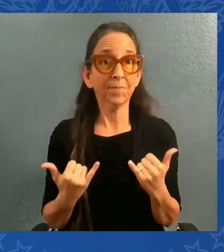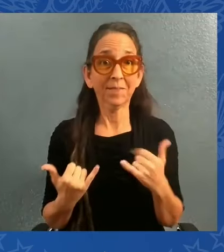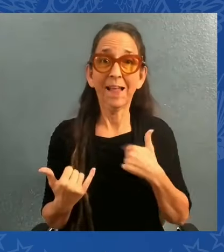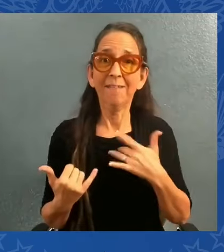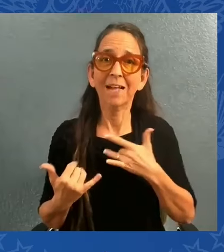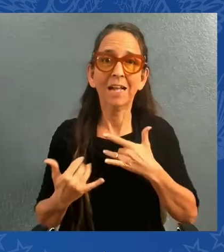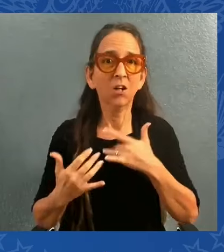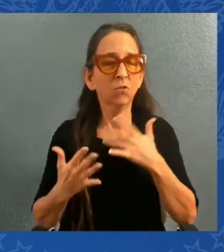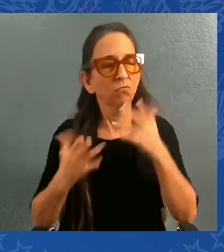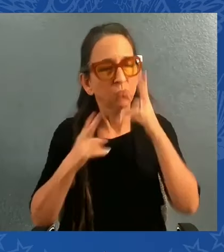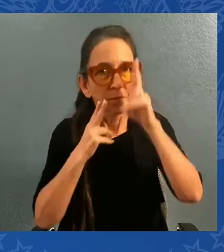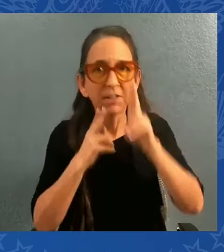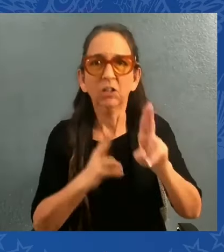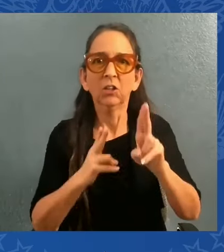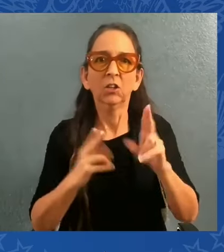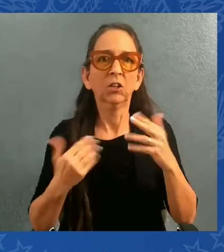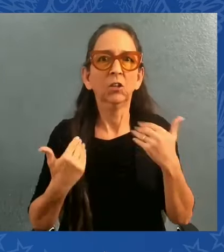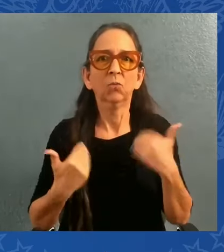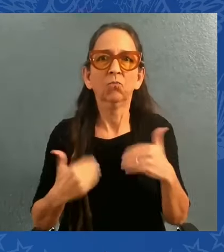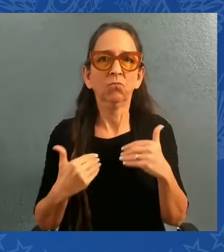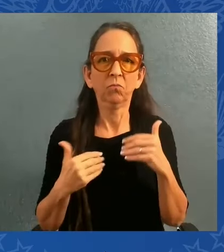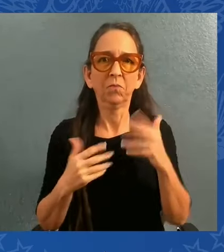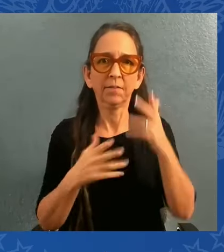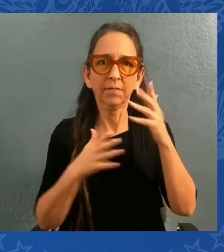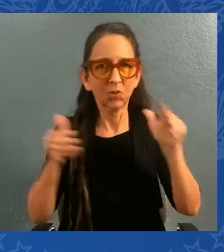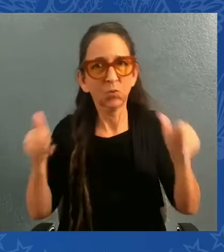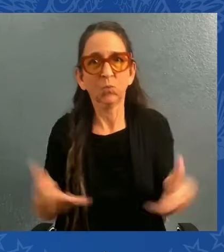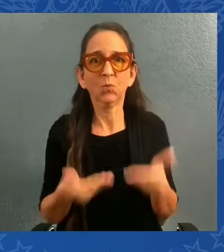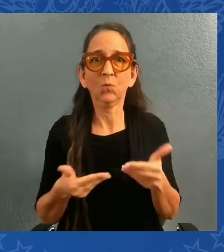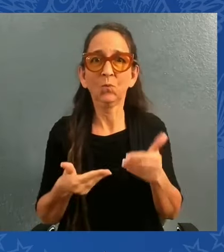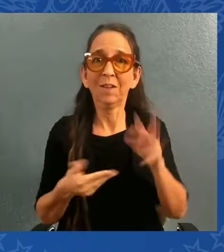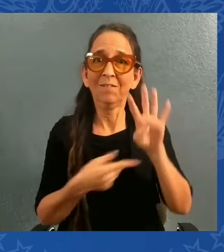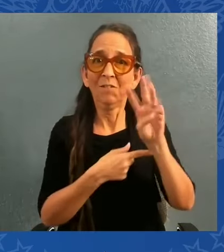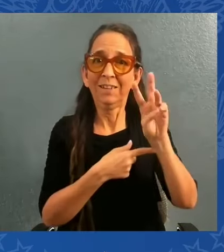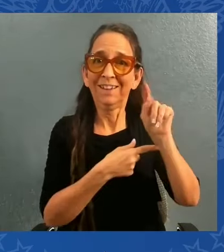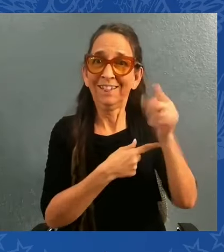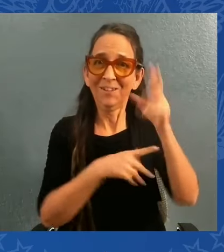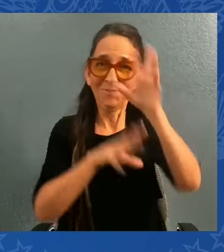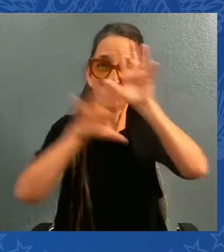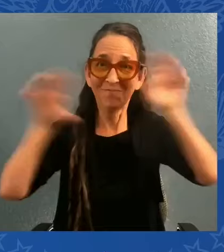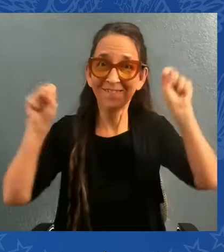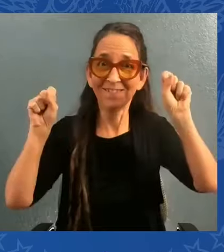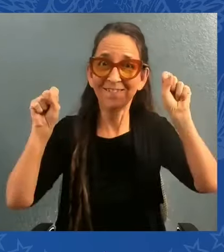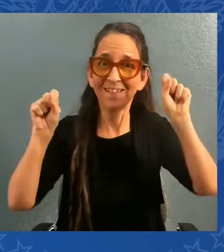profound honor to introduce the 46th President of the United States of America, Joe Biden.